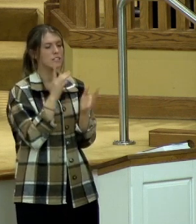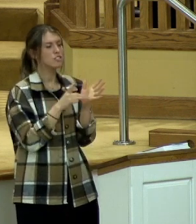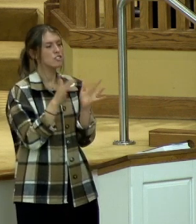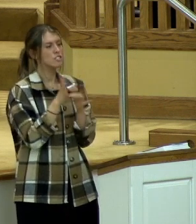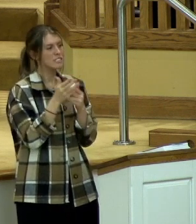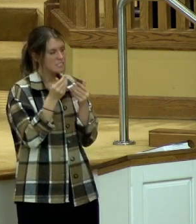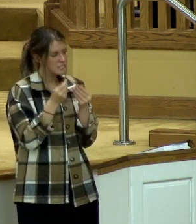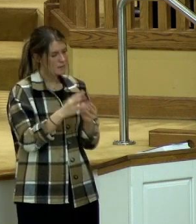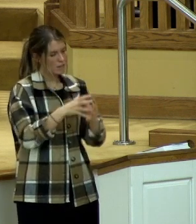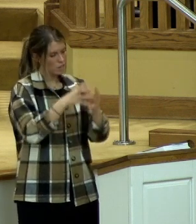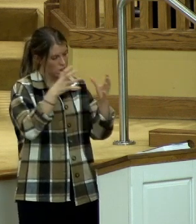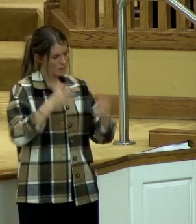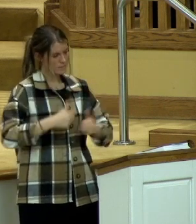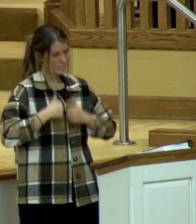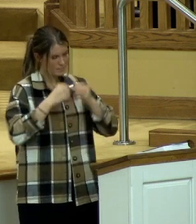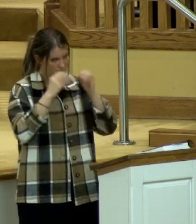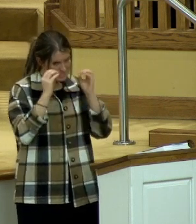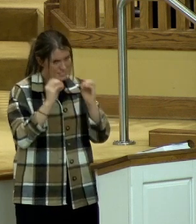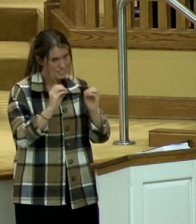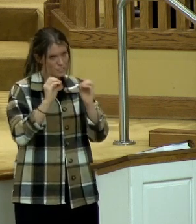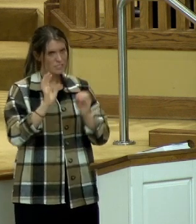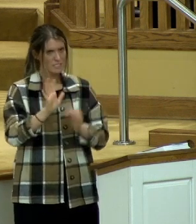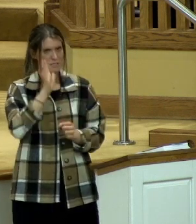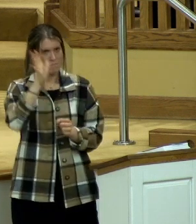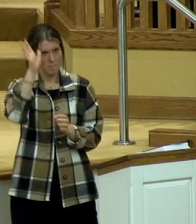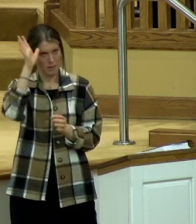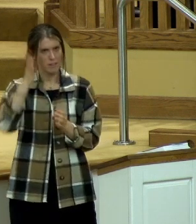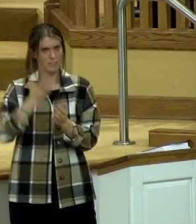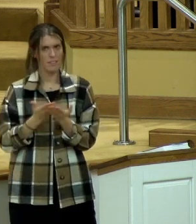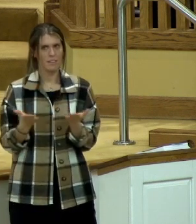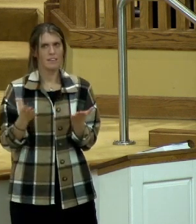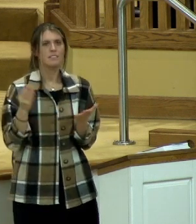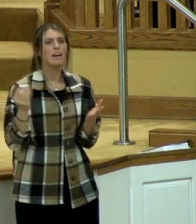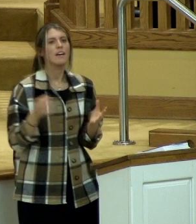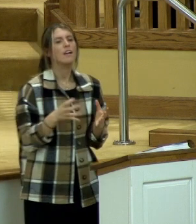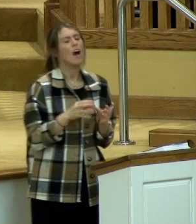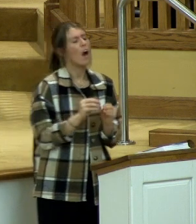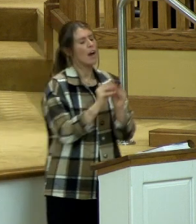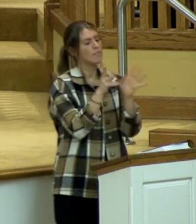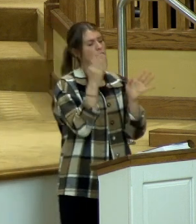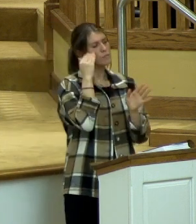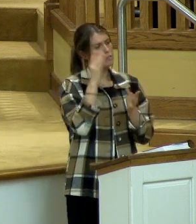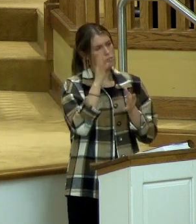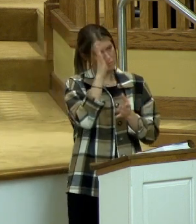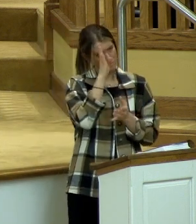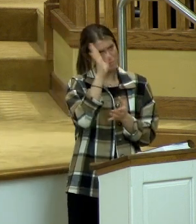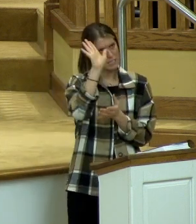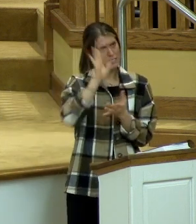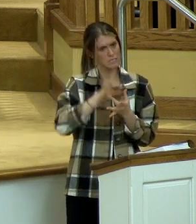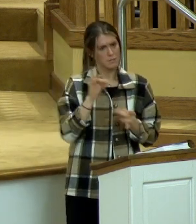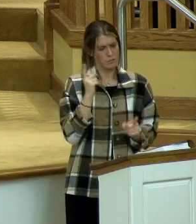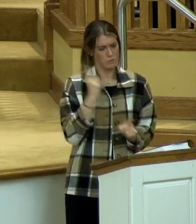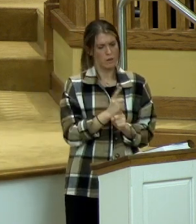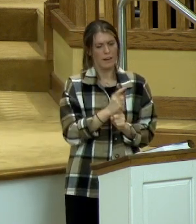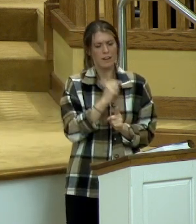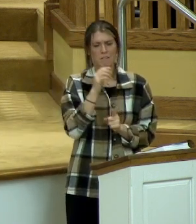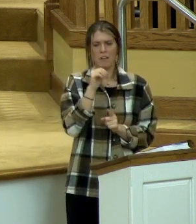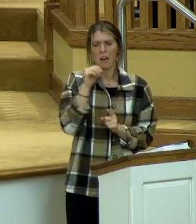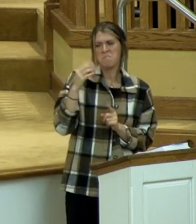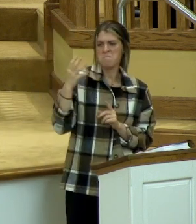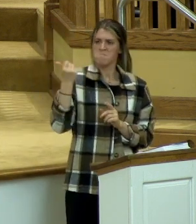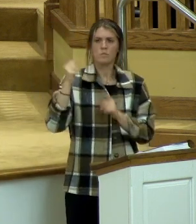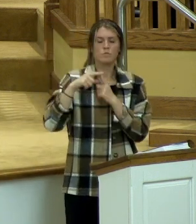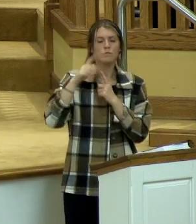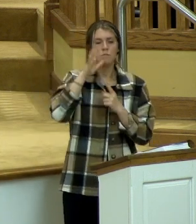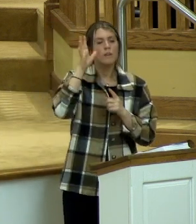lot of his life teaching his parents things. And obviously we know his spirit was right about it. He never back-talked his parents. But even